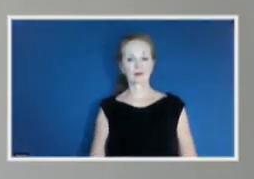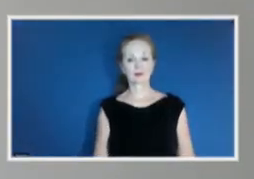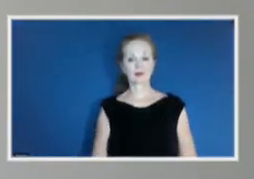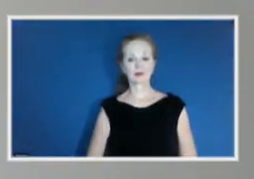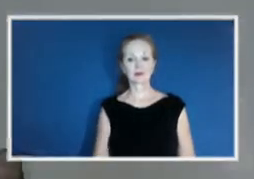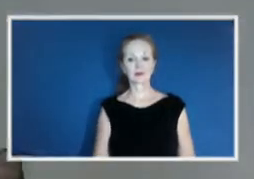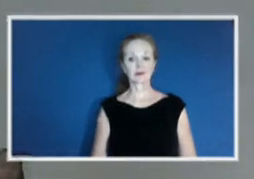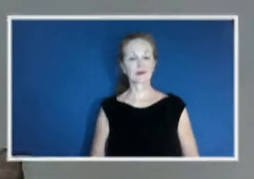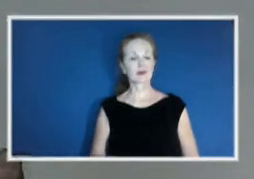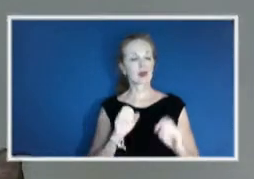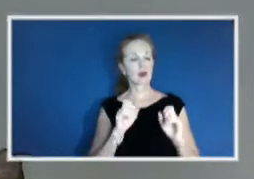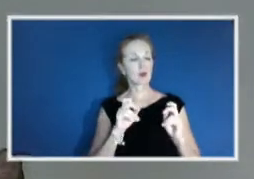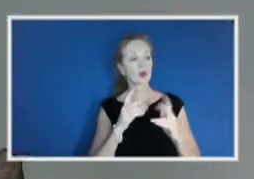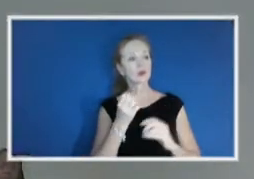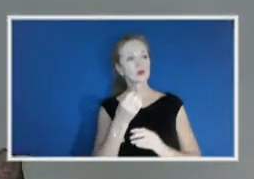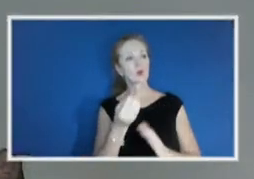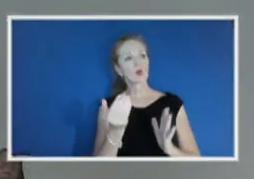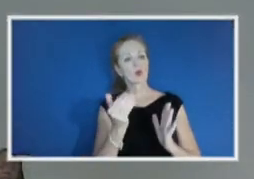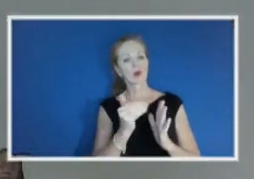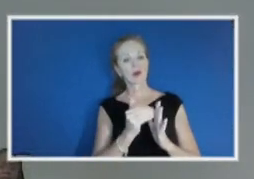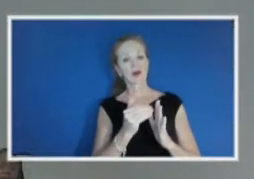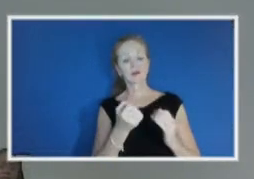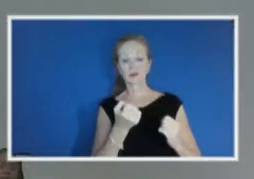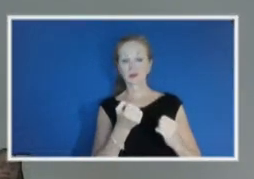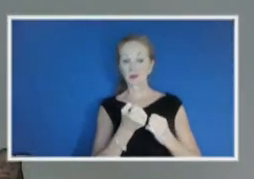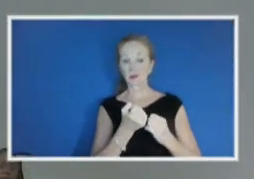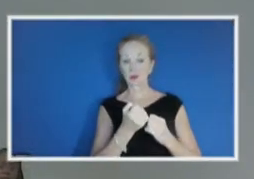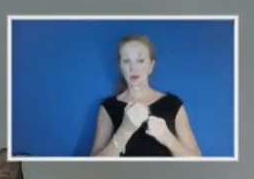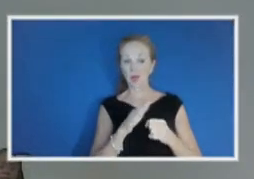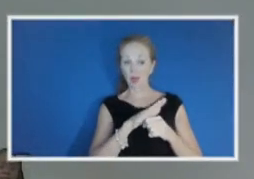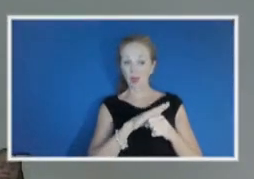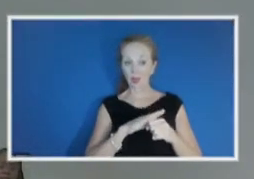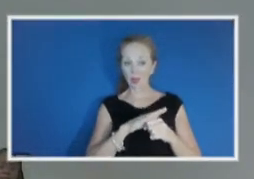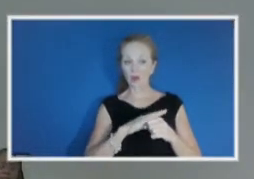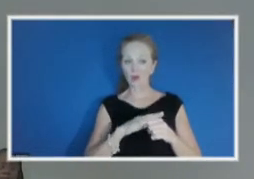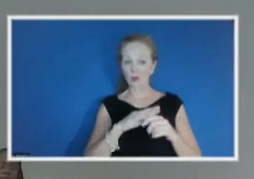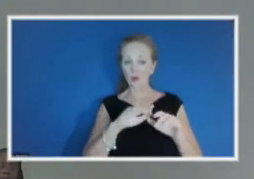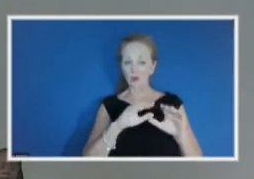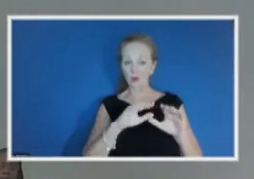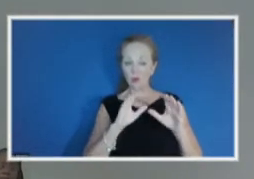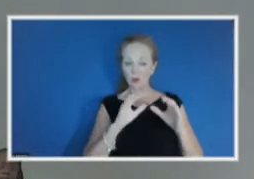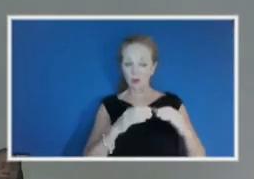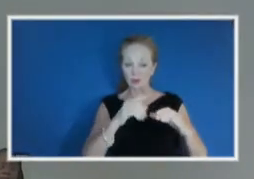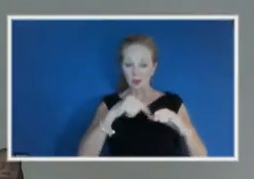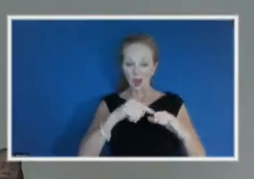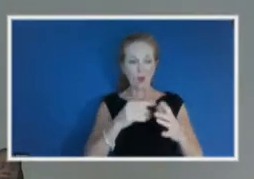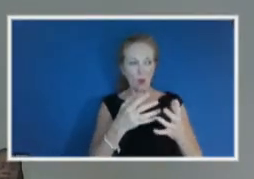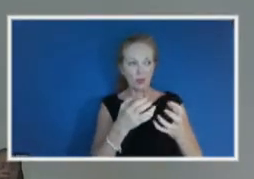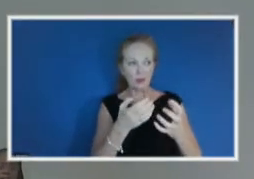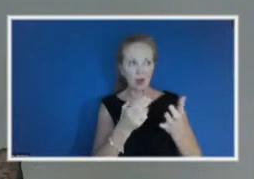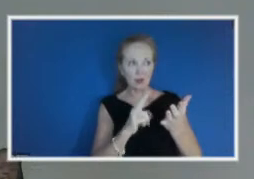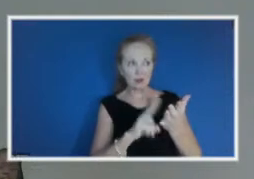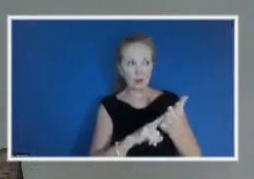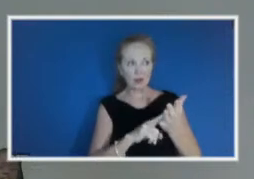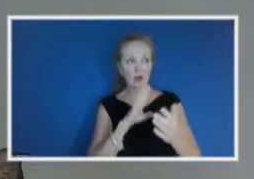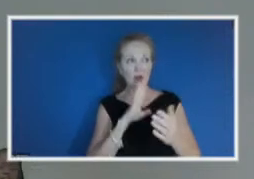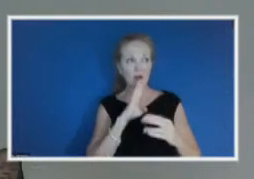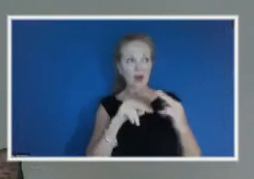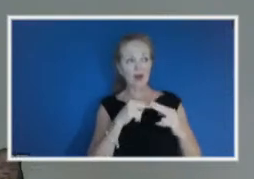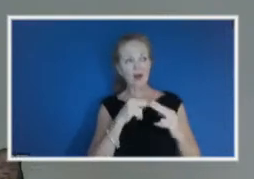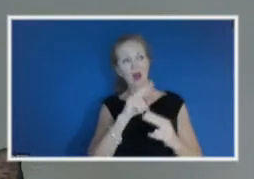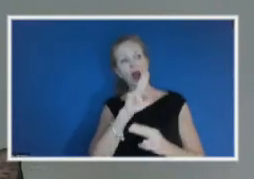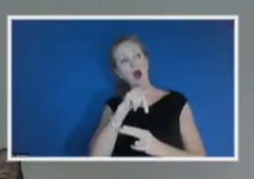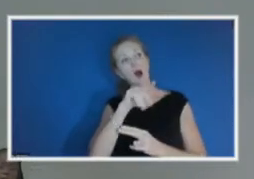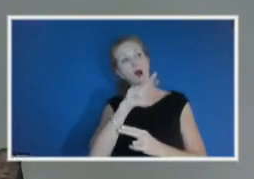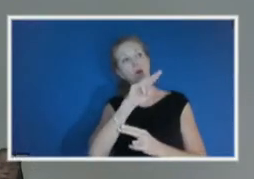Okay. So again, I'm a proponent for a local organization to have the contract. We talk about upward mobility. But